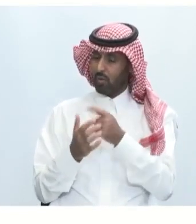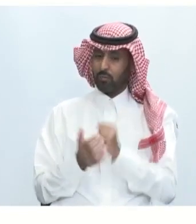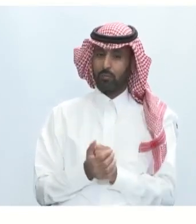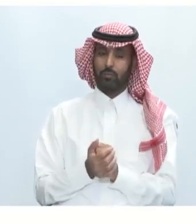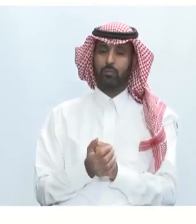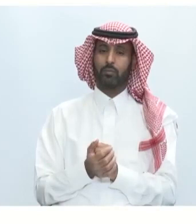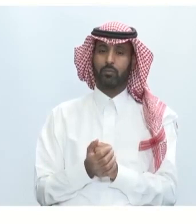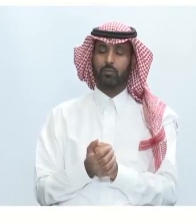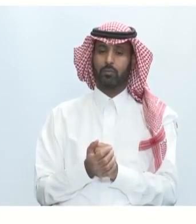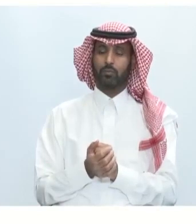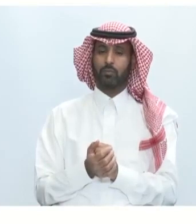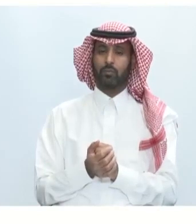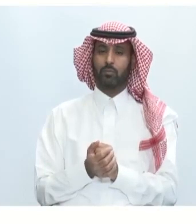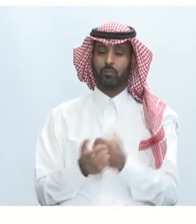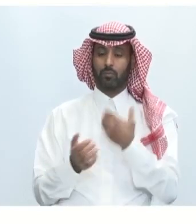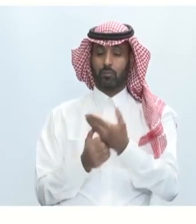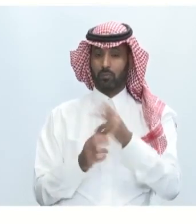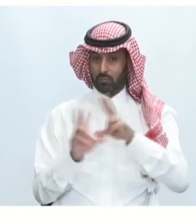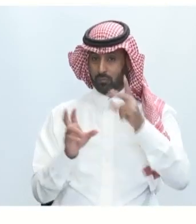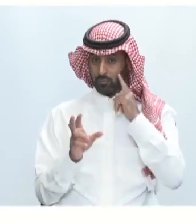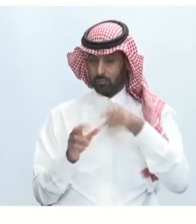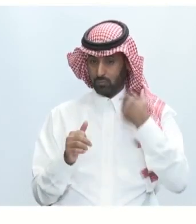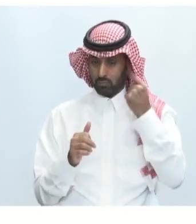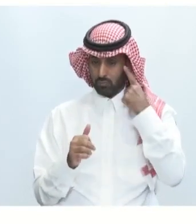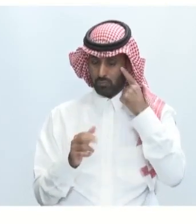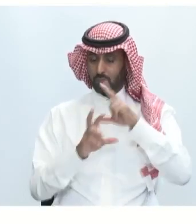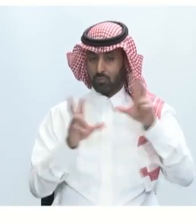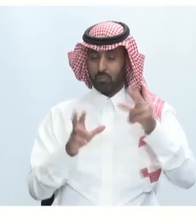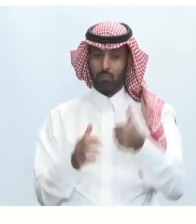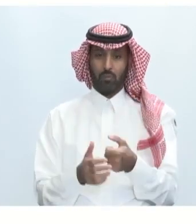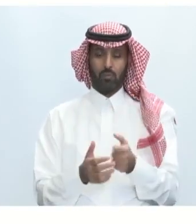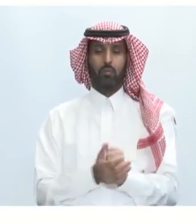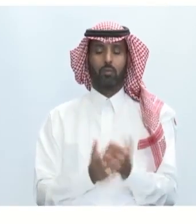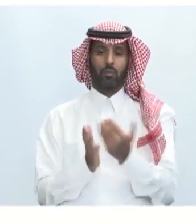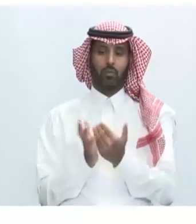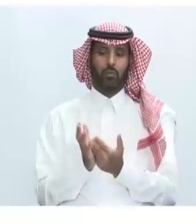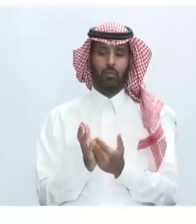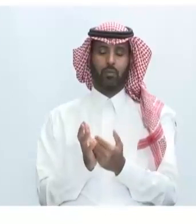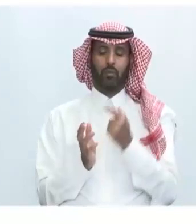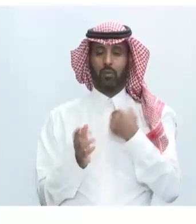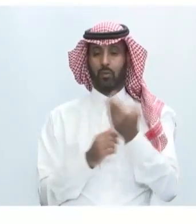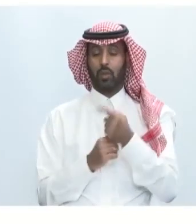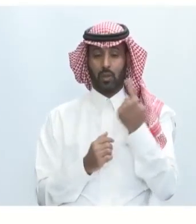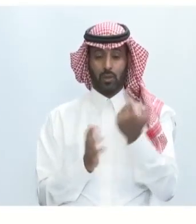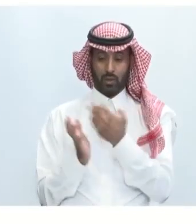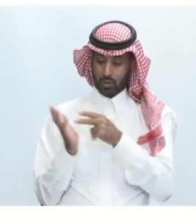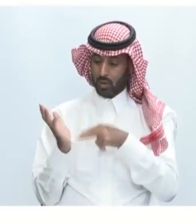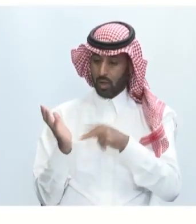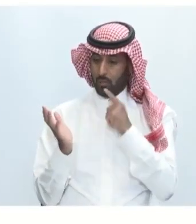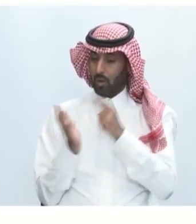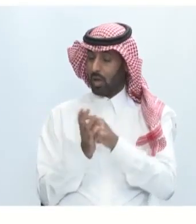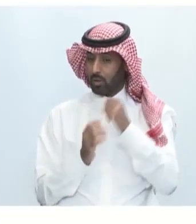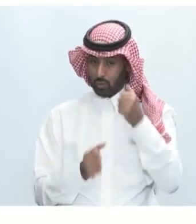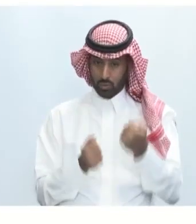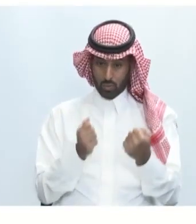deaths. Unusual. Of course, this is a very well-known also TV show. Then we read about Top Gear.